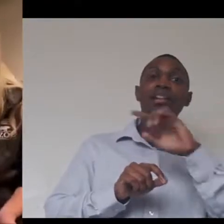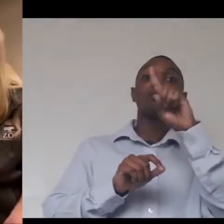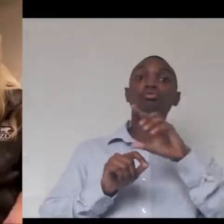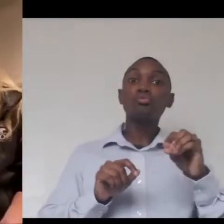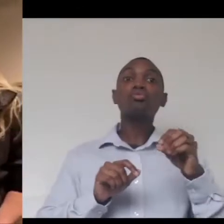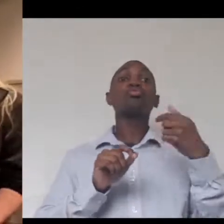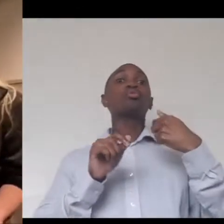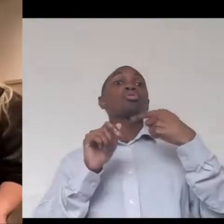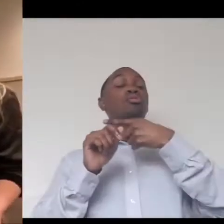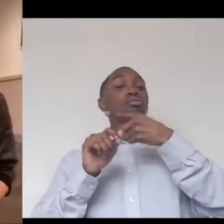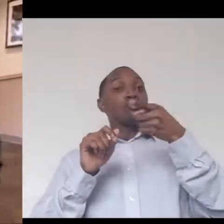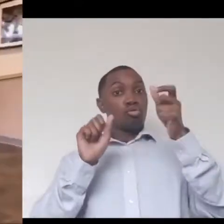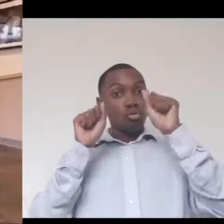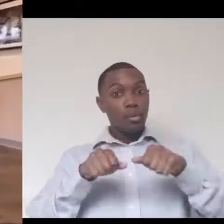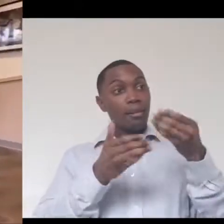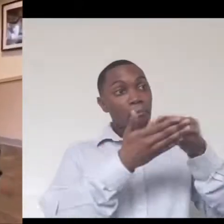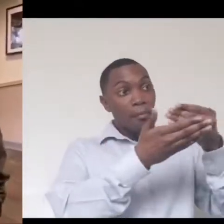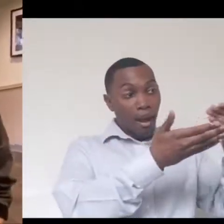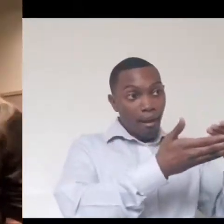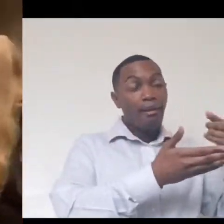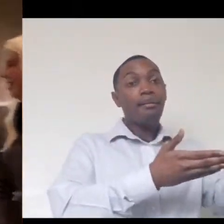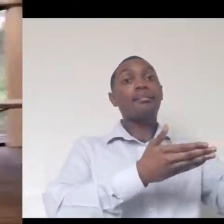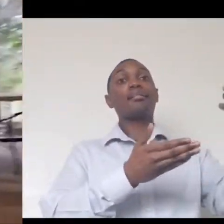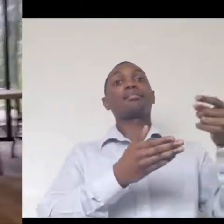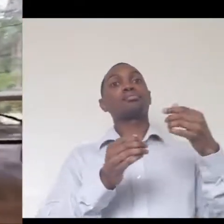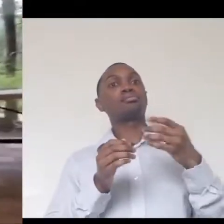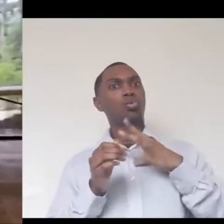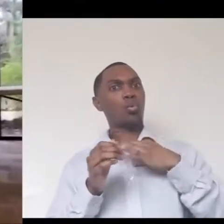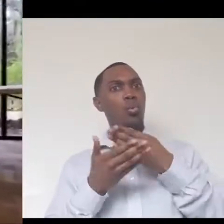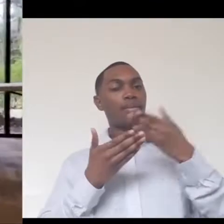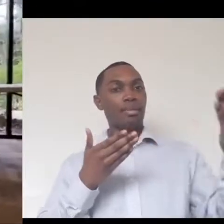can get, and all those proceeds will help the zoo as well.